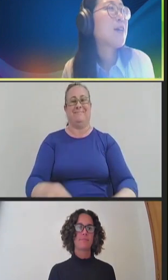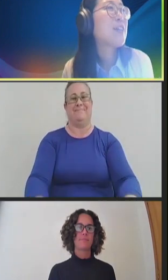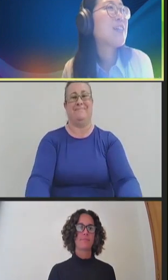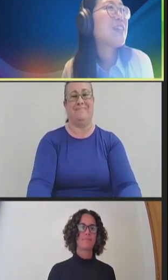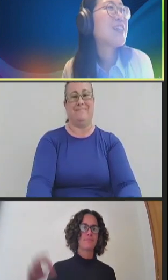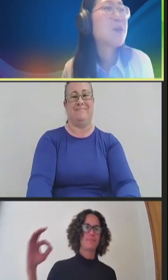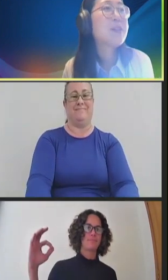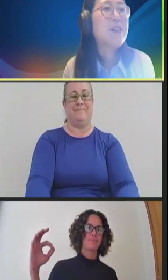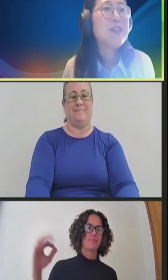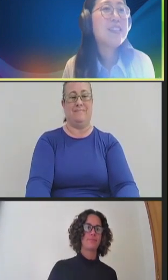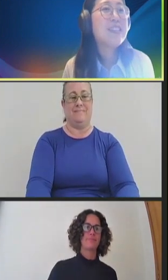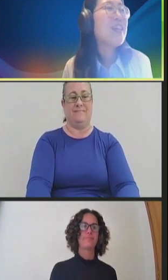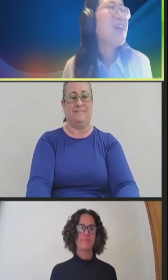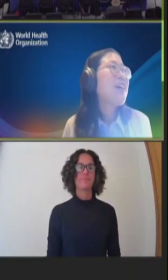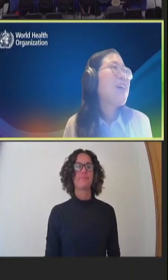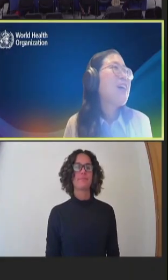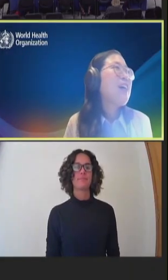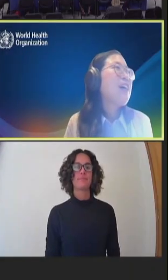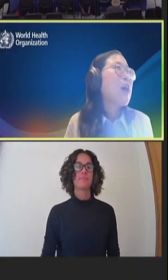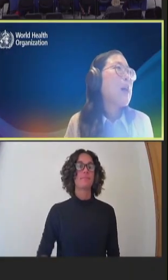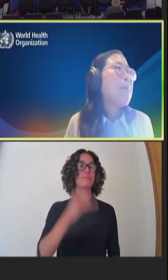Yes, finally, the results.